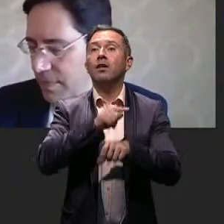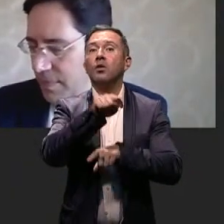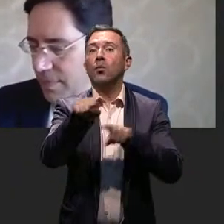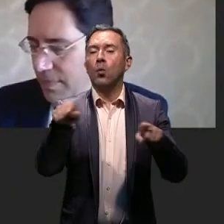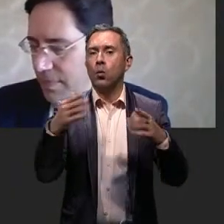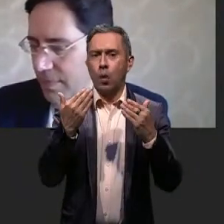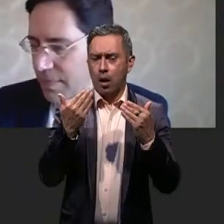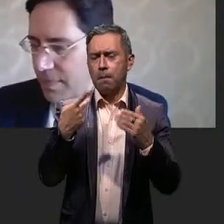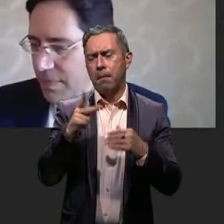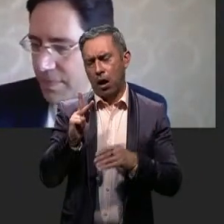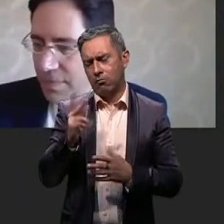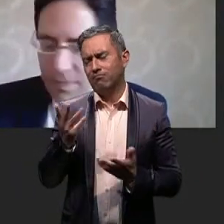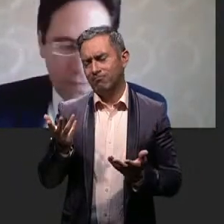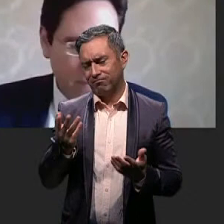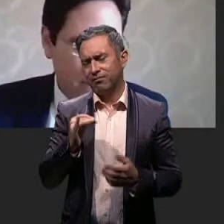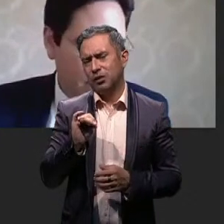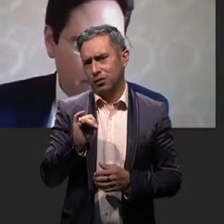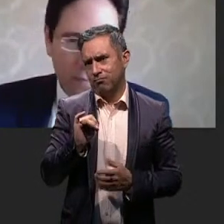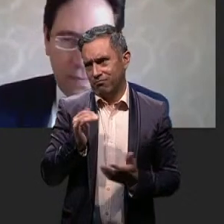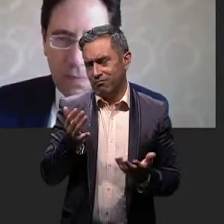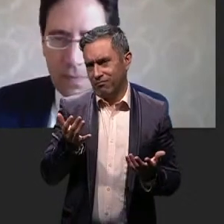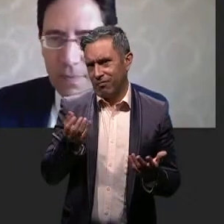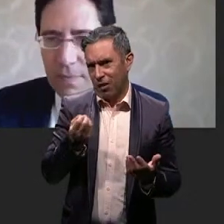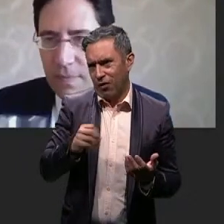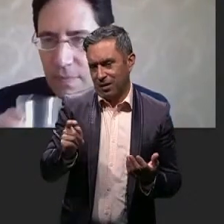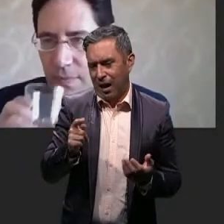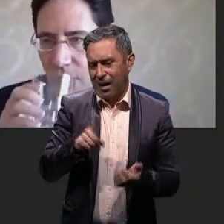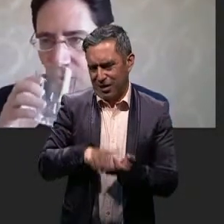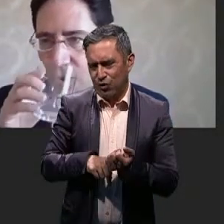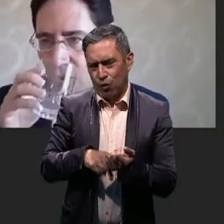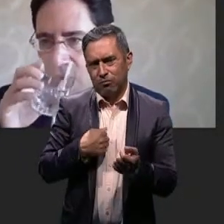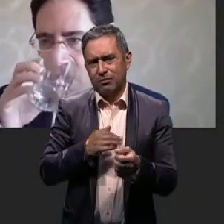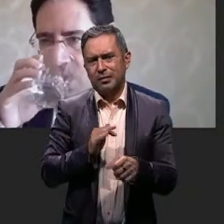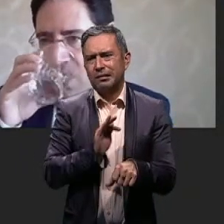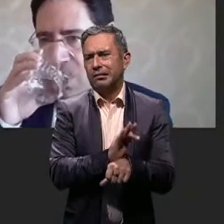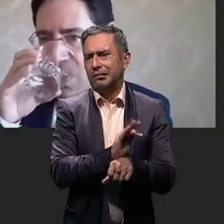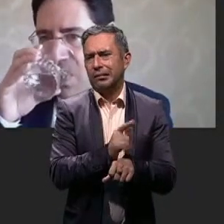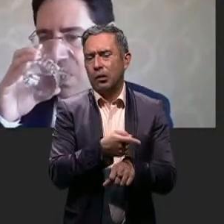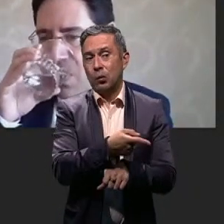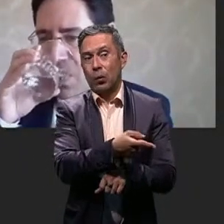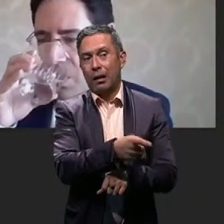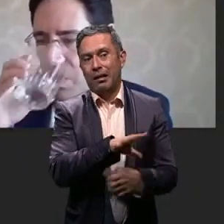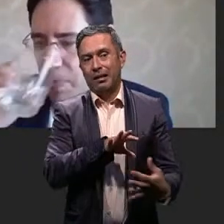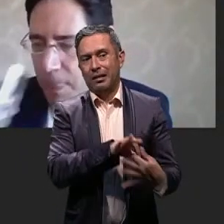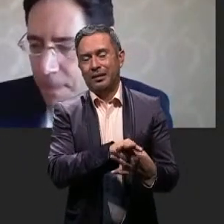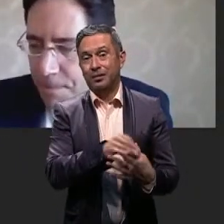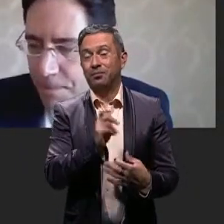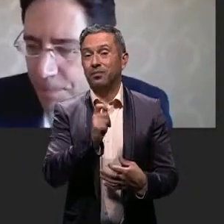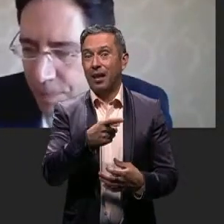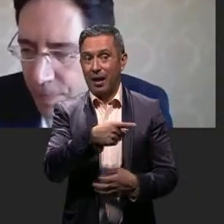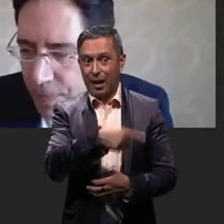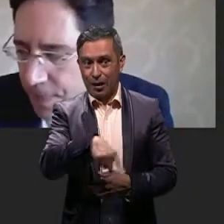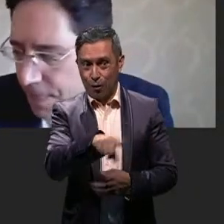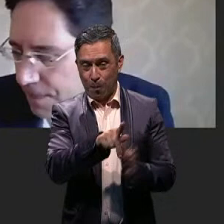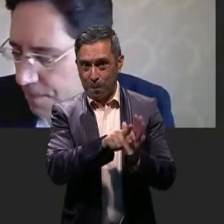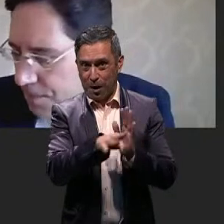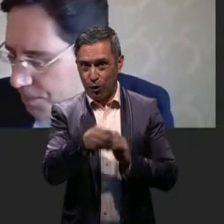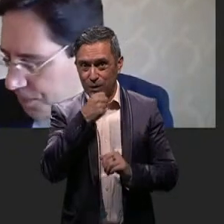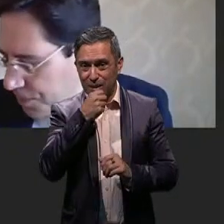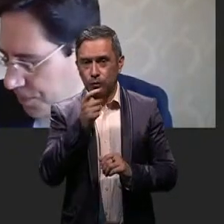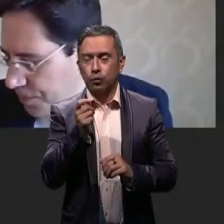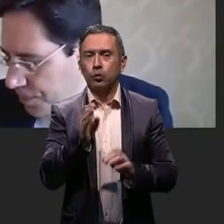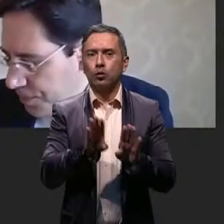going to compromise anyone, but they themselves in that circle